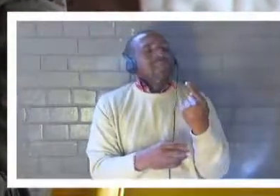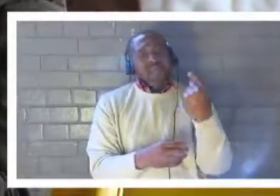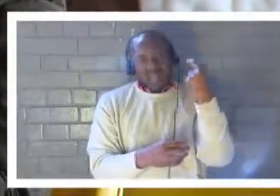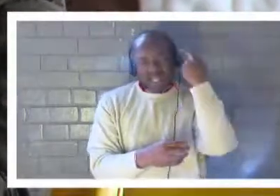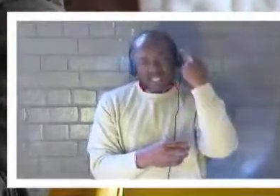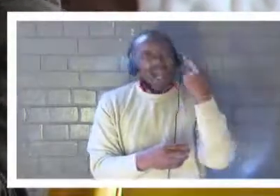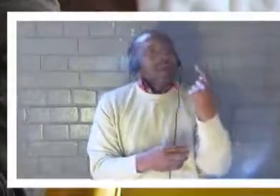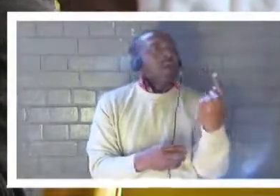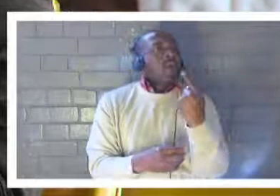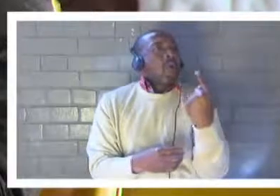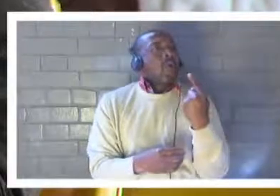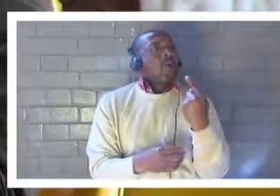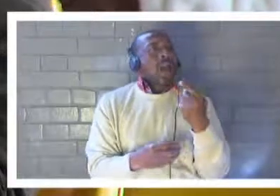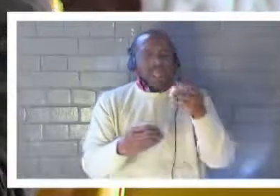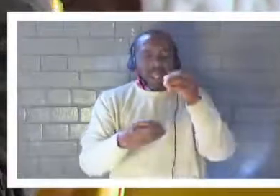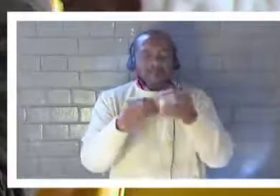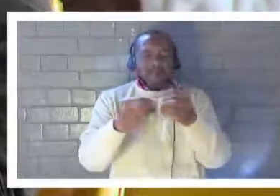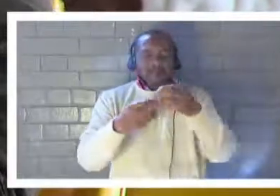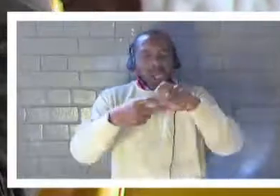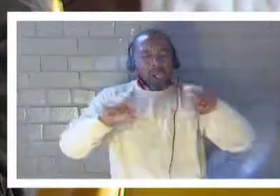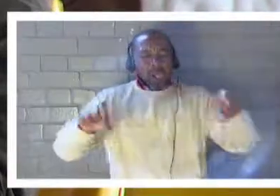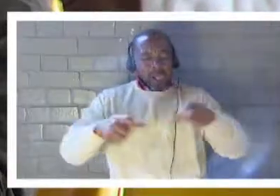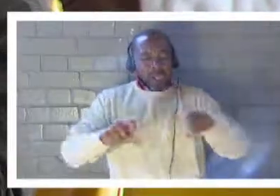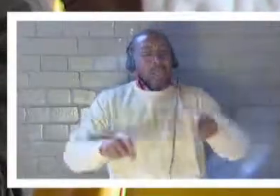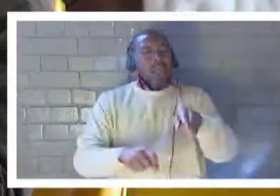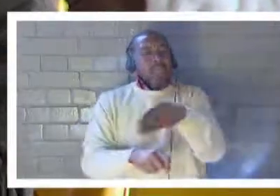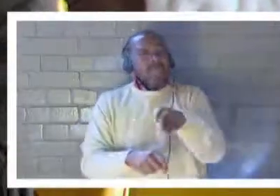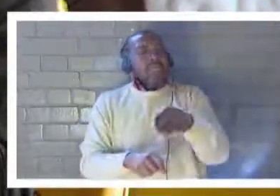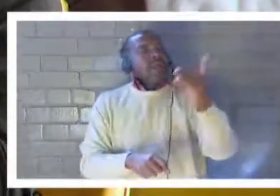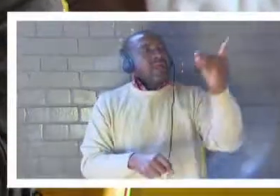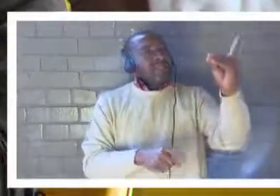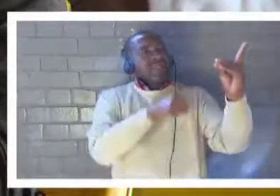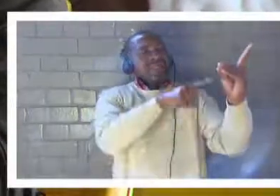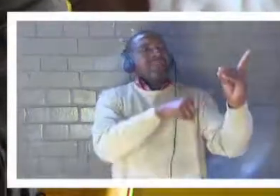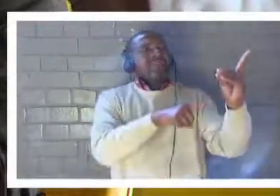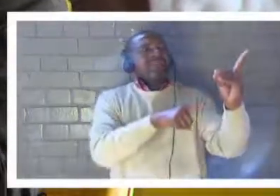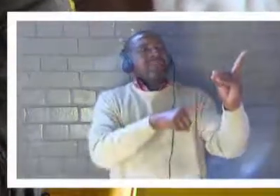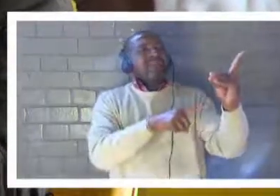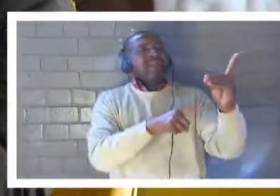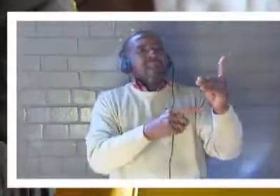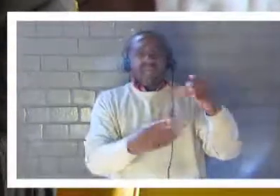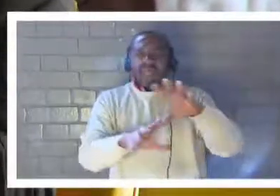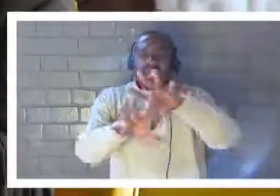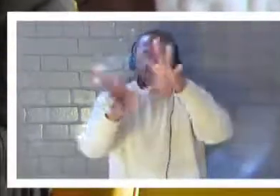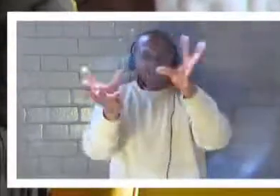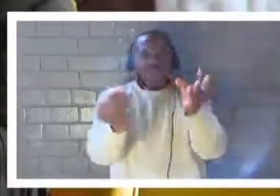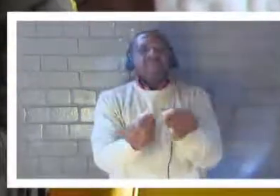of this discipline, they will be falling to DID. So, in other words,